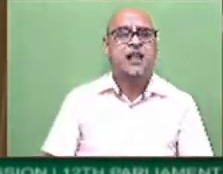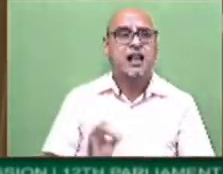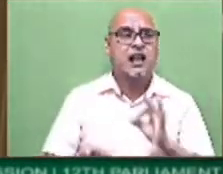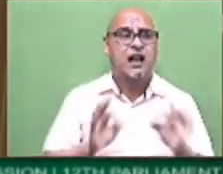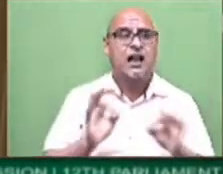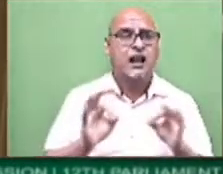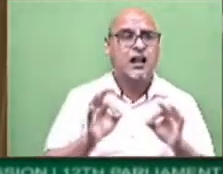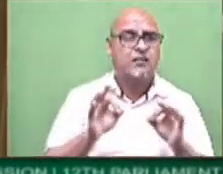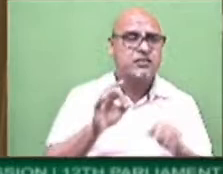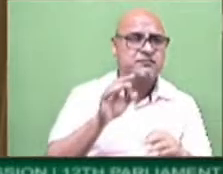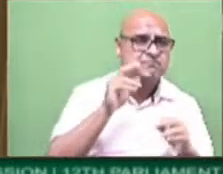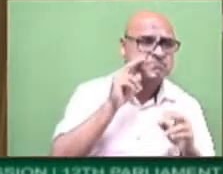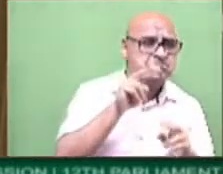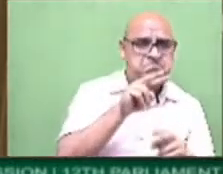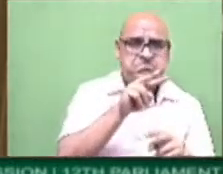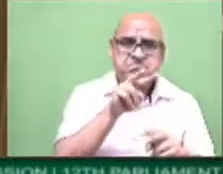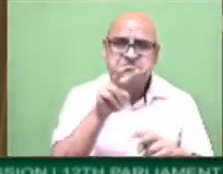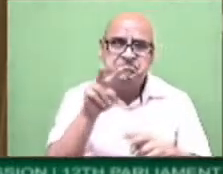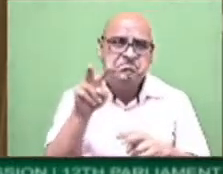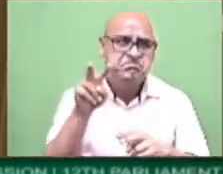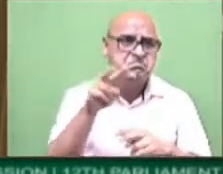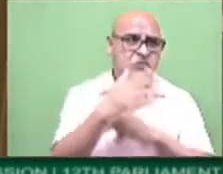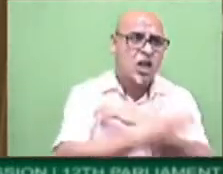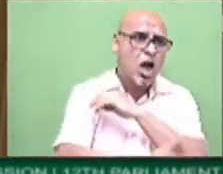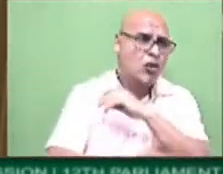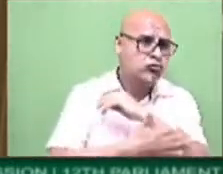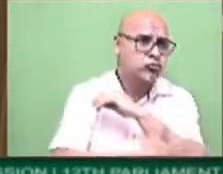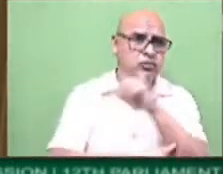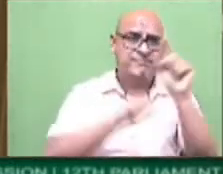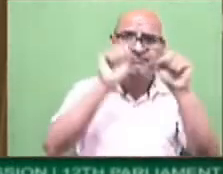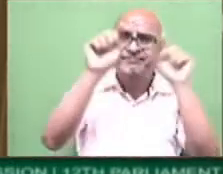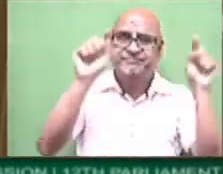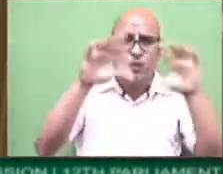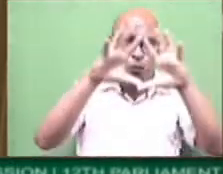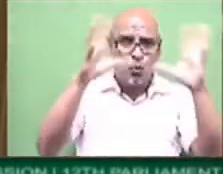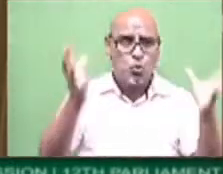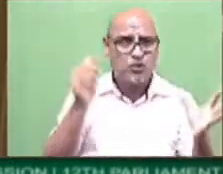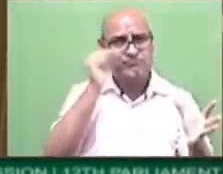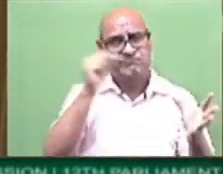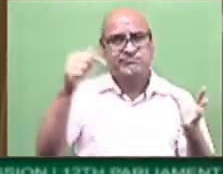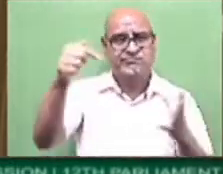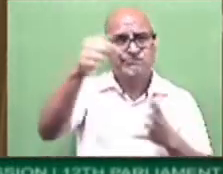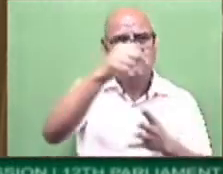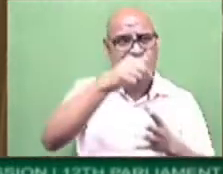had the legislation for the mandatory wearing of masks.